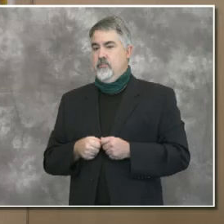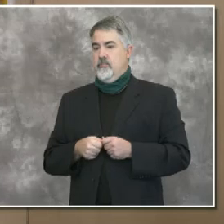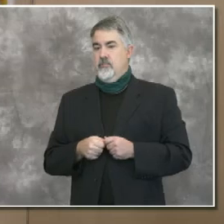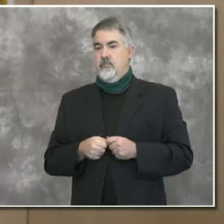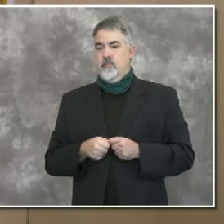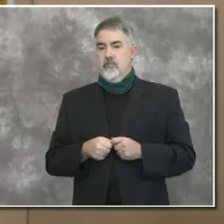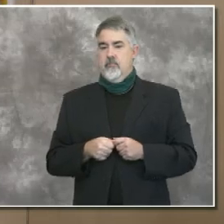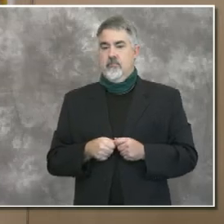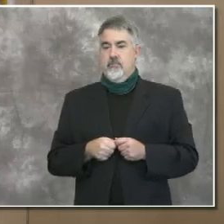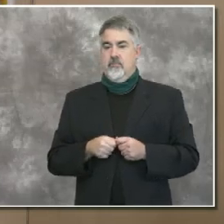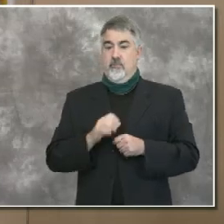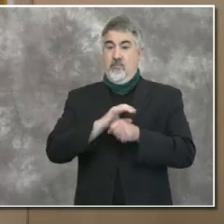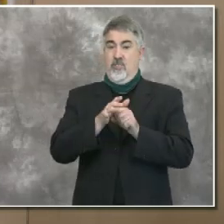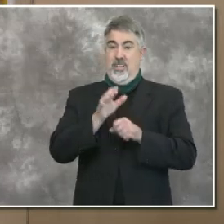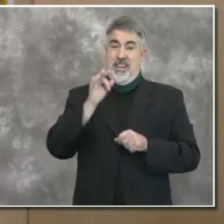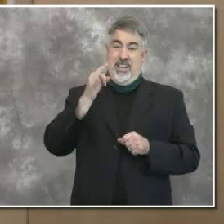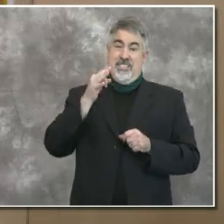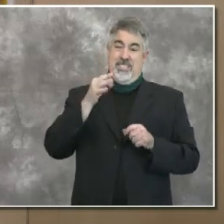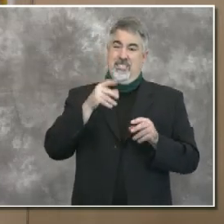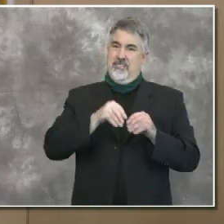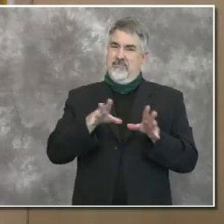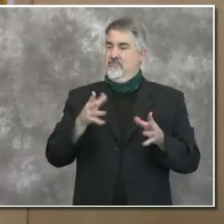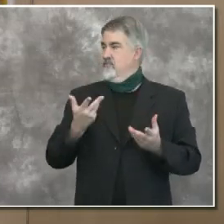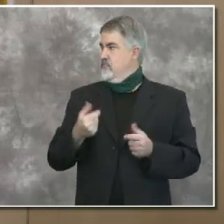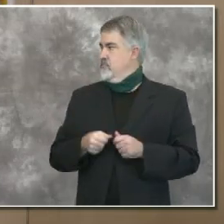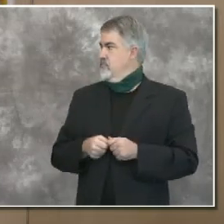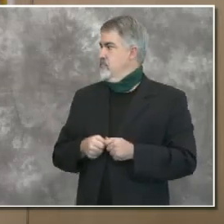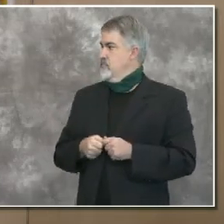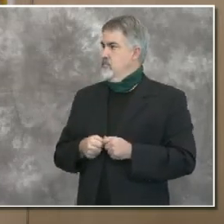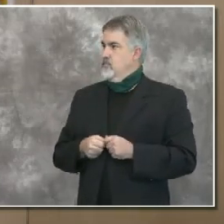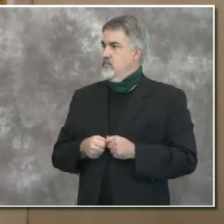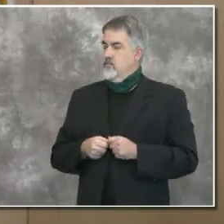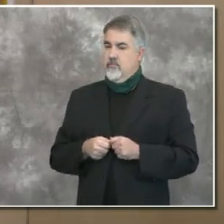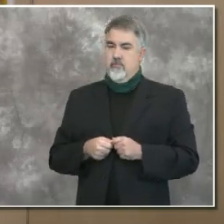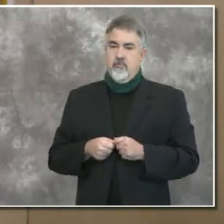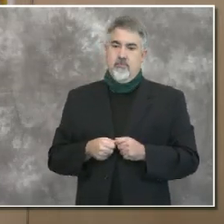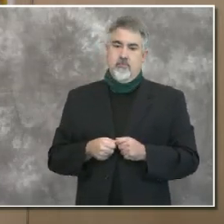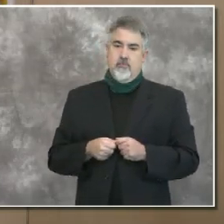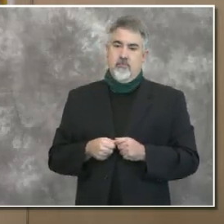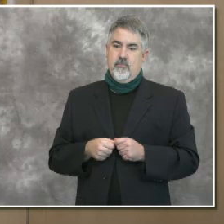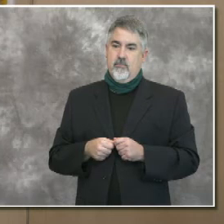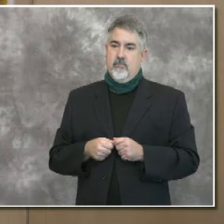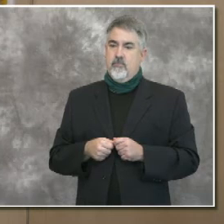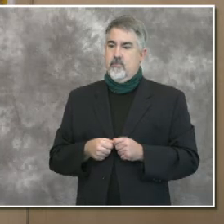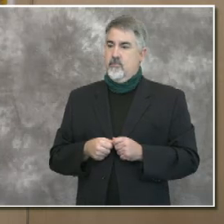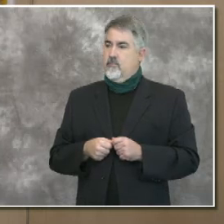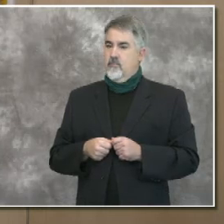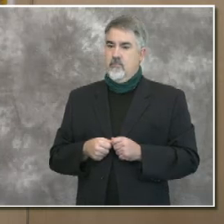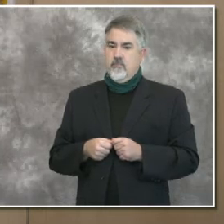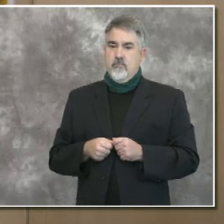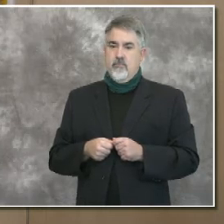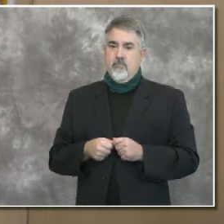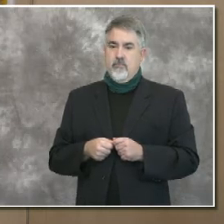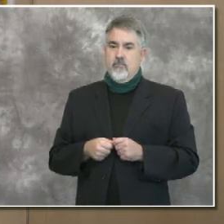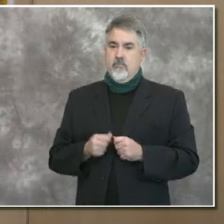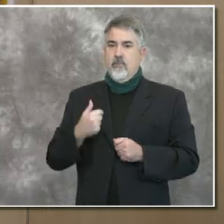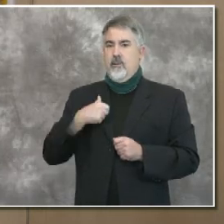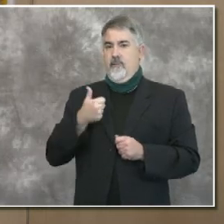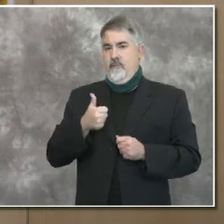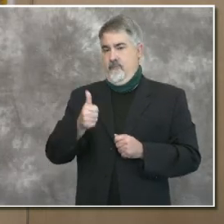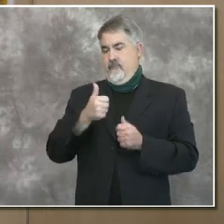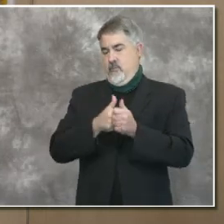COVID-19 is not spread to others. That's the primary reason. All right, thank you. And then I do have a follow-up question about